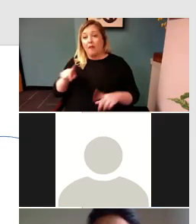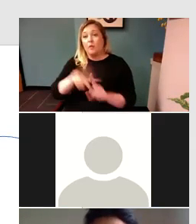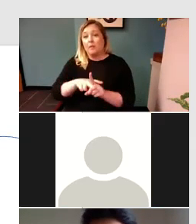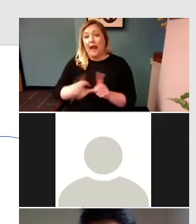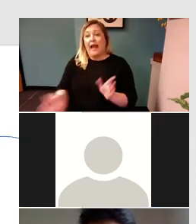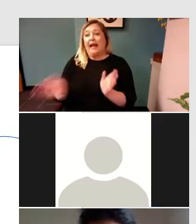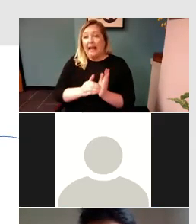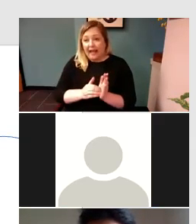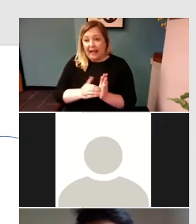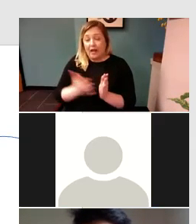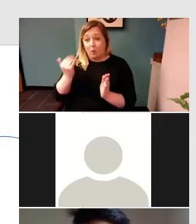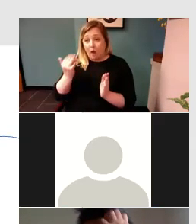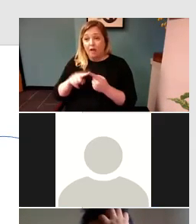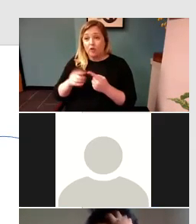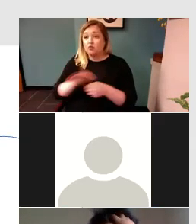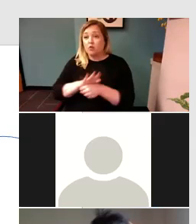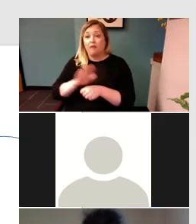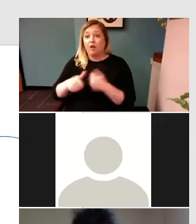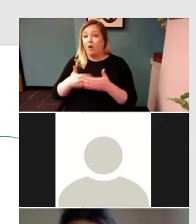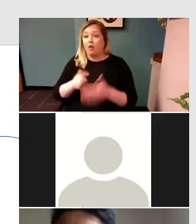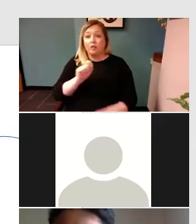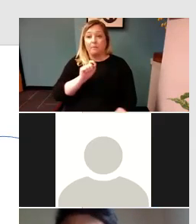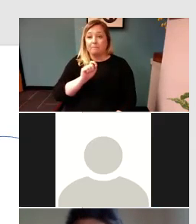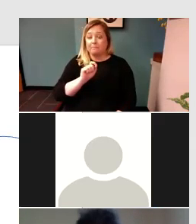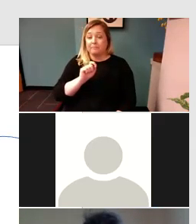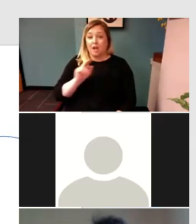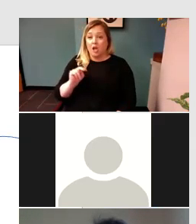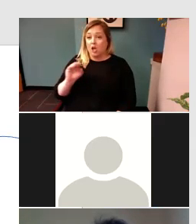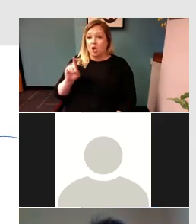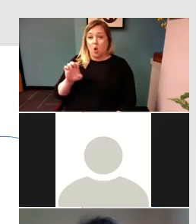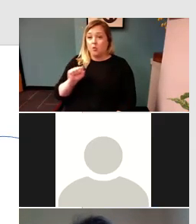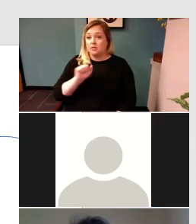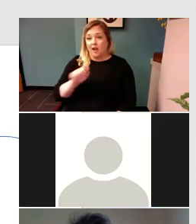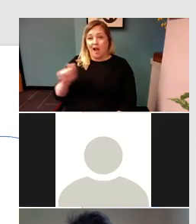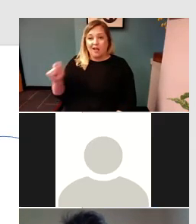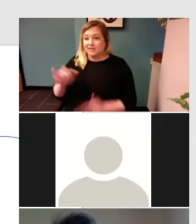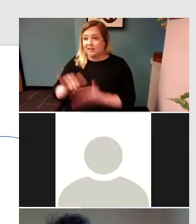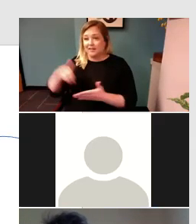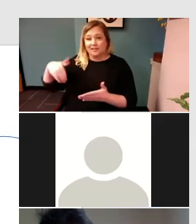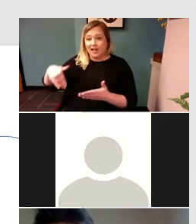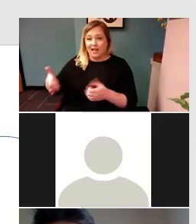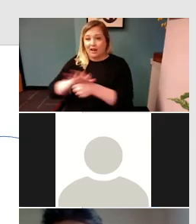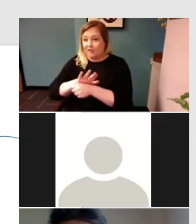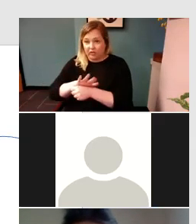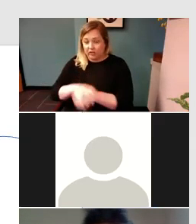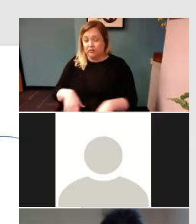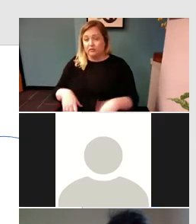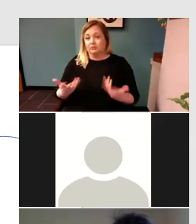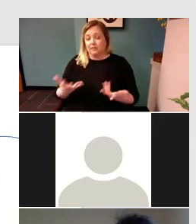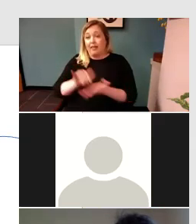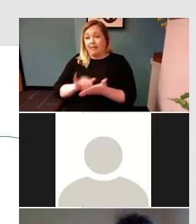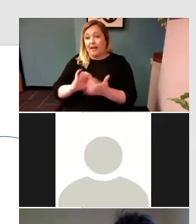then we move on to A, right? So that is how we iteratively figure out all the strongly connected components in a graph.